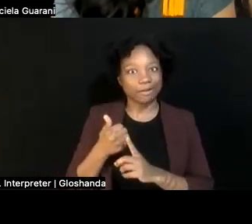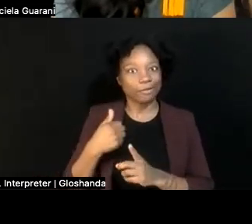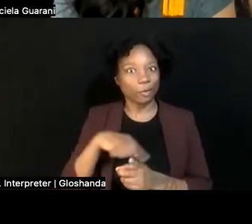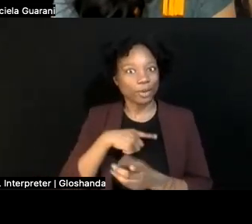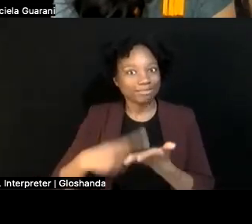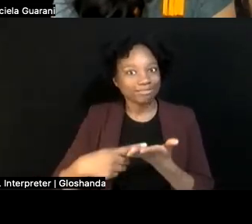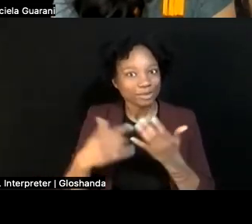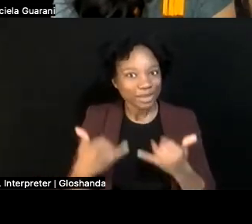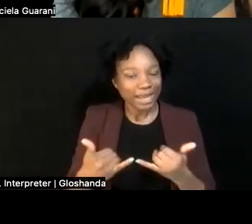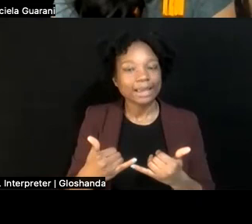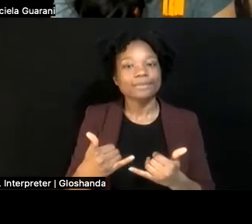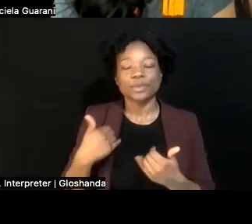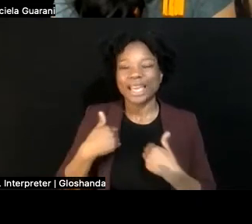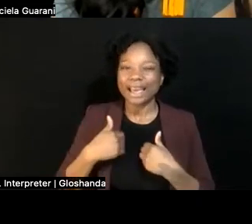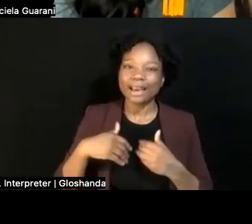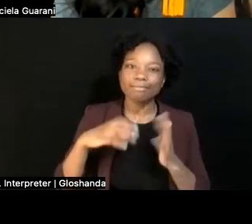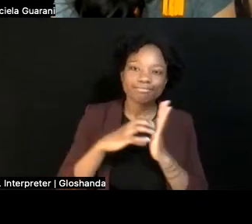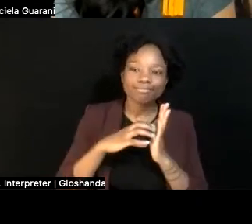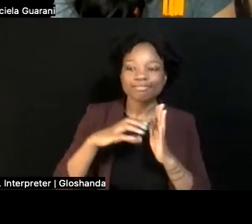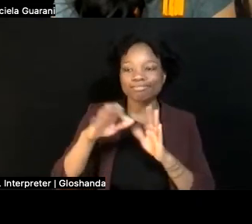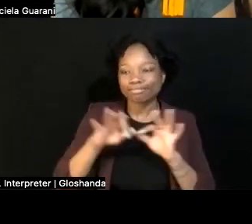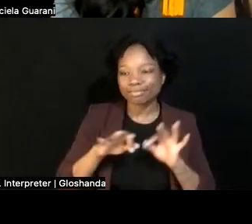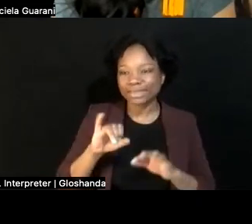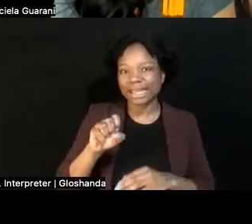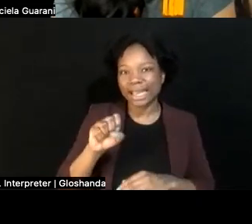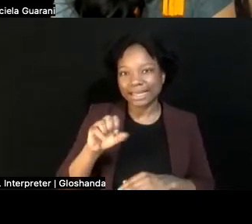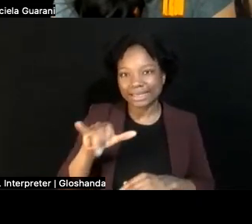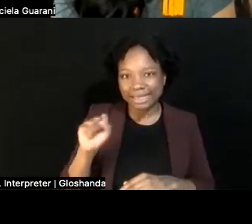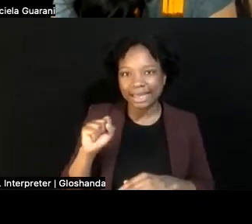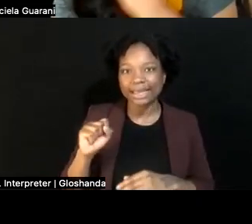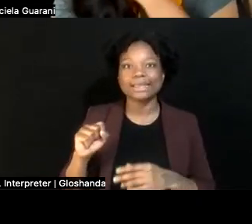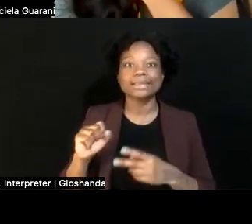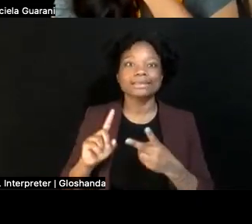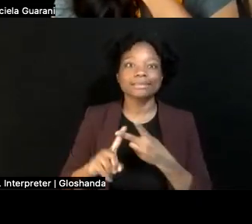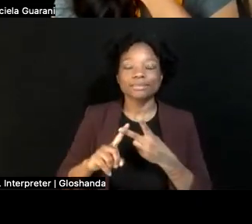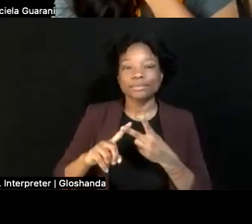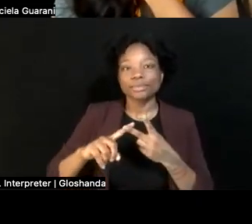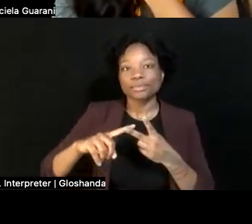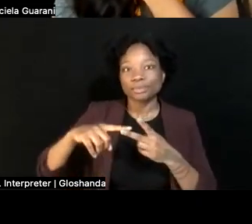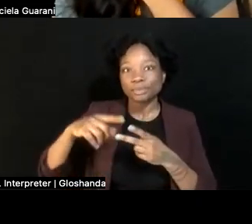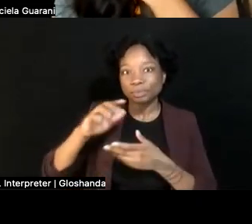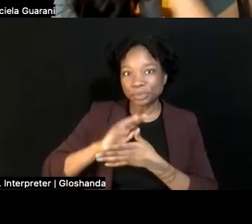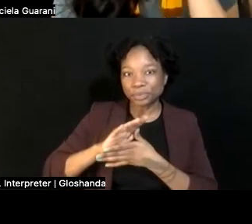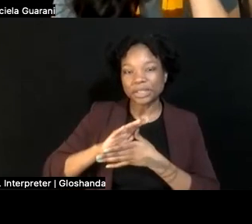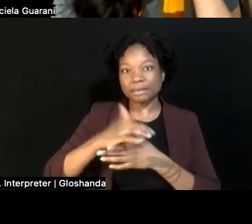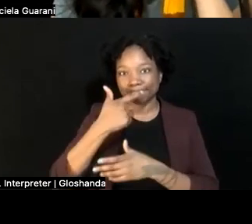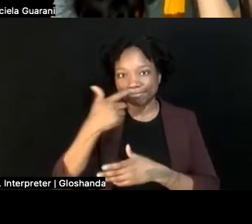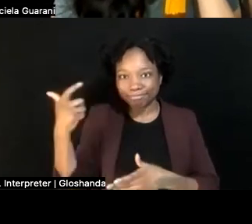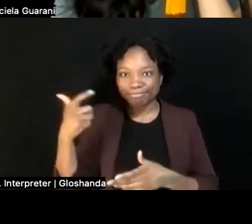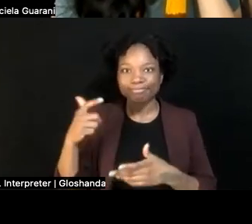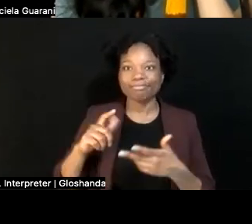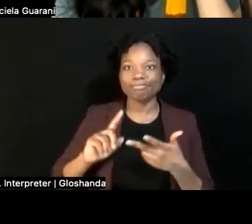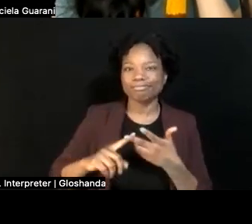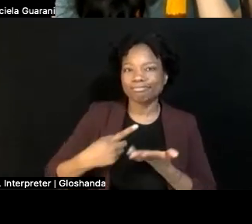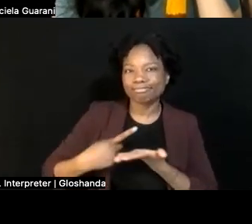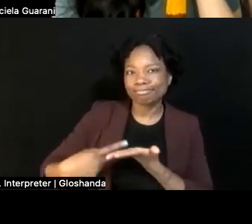that explore the challenges, strategies, and experiences of creating and distributing work in periods of